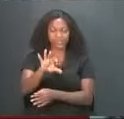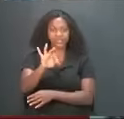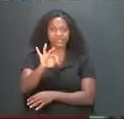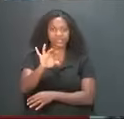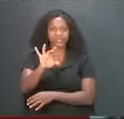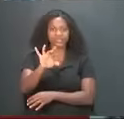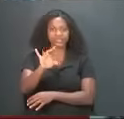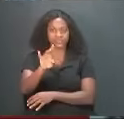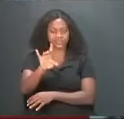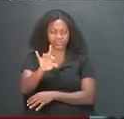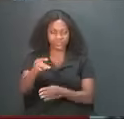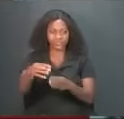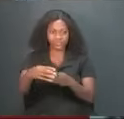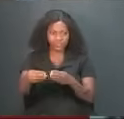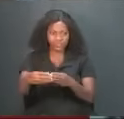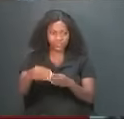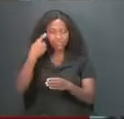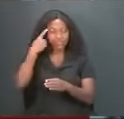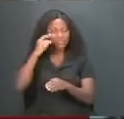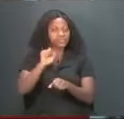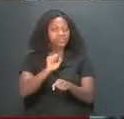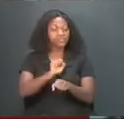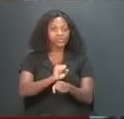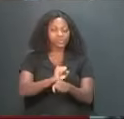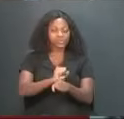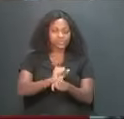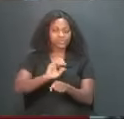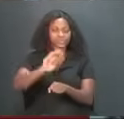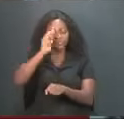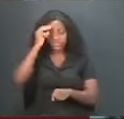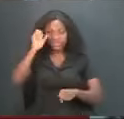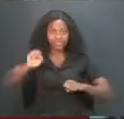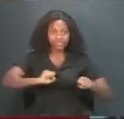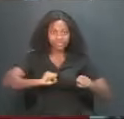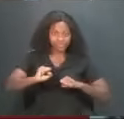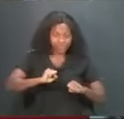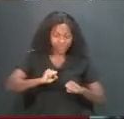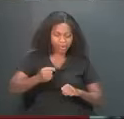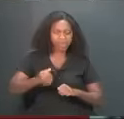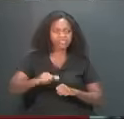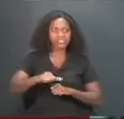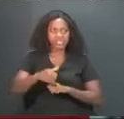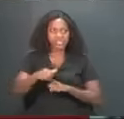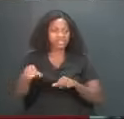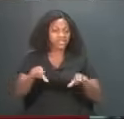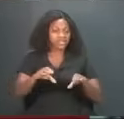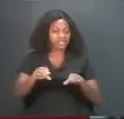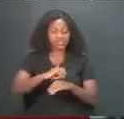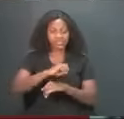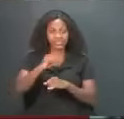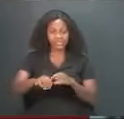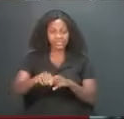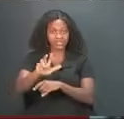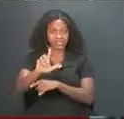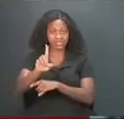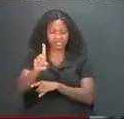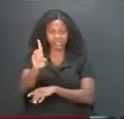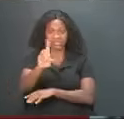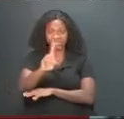622,627,978 Ghana cedis for the services of the Ministry of Sports and Recreation for the year ending 31st